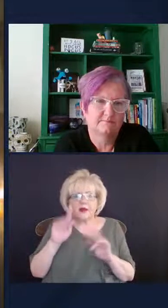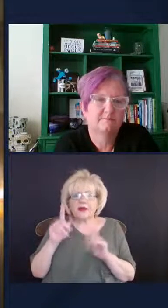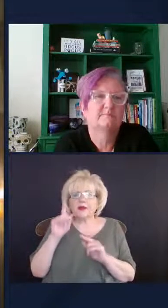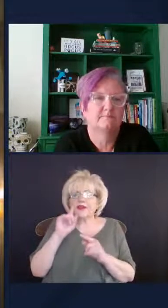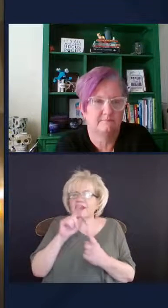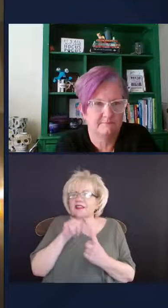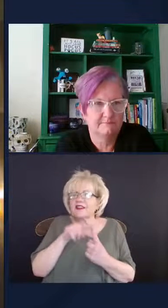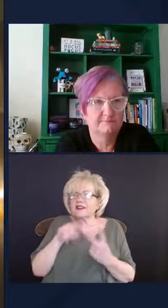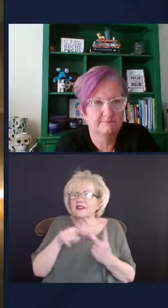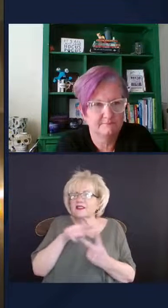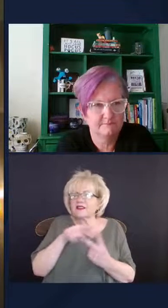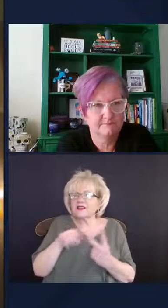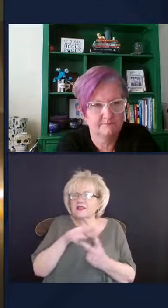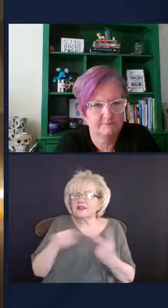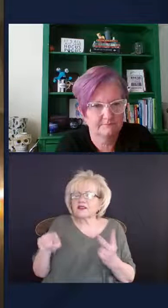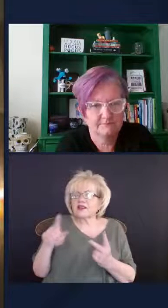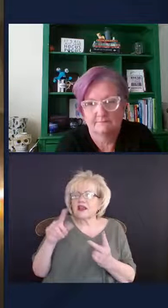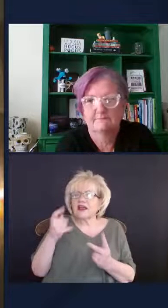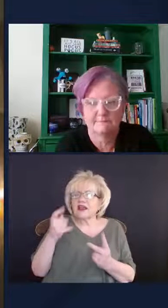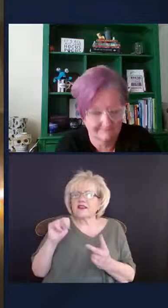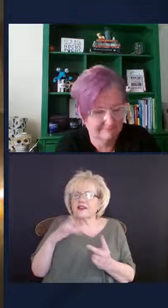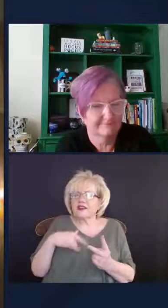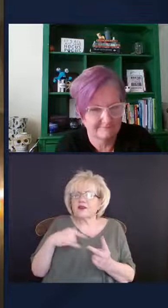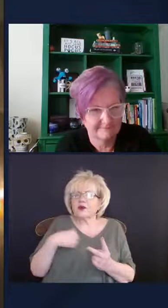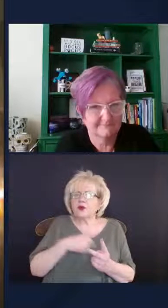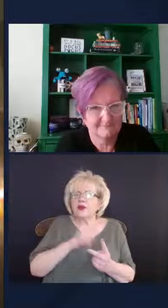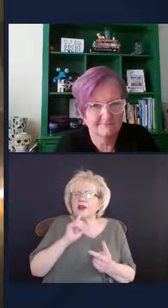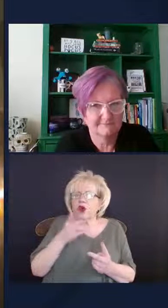two things, and then they're like, we're good.